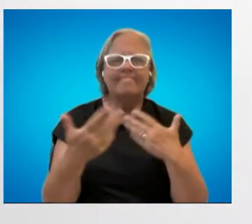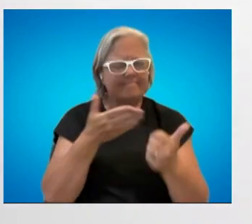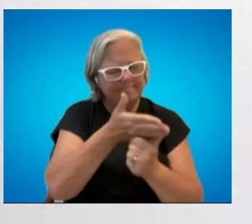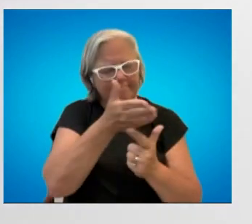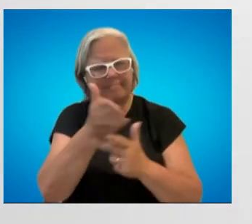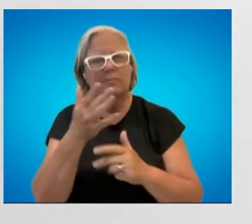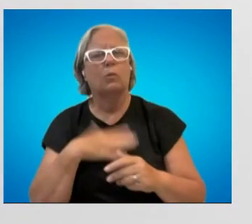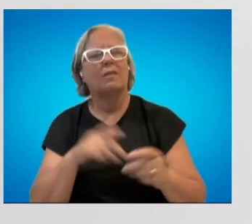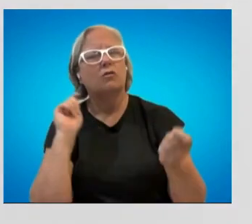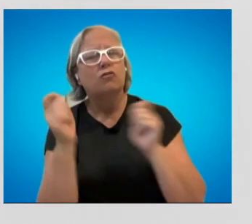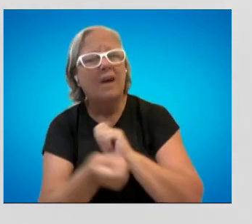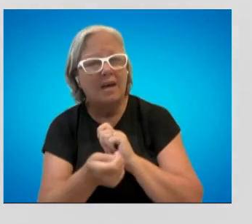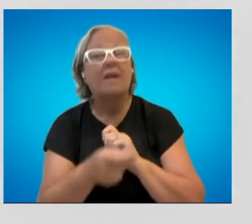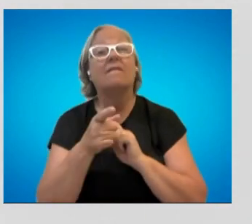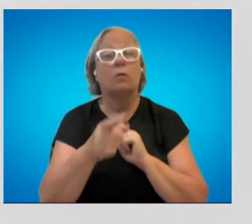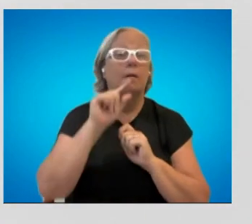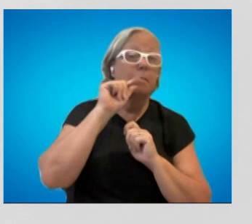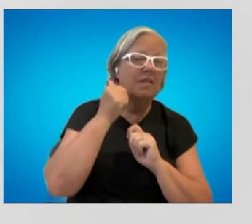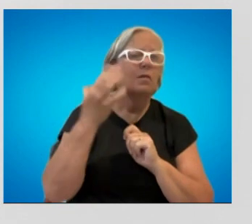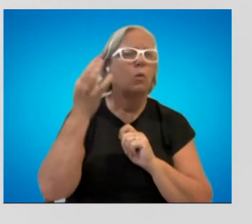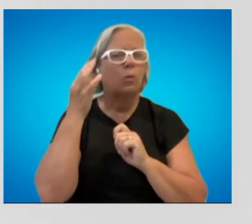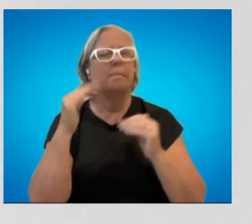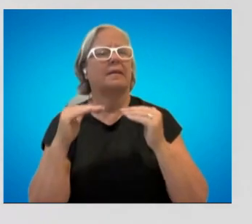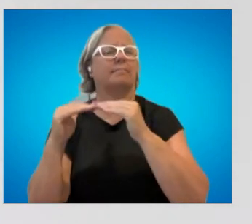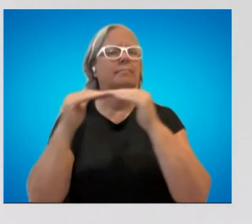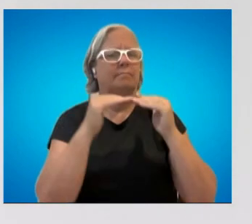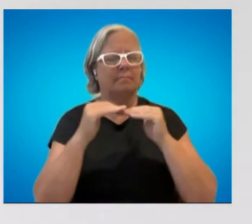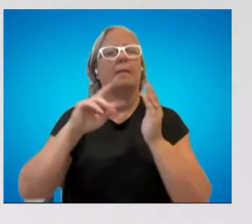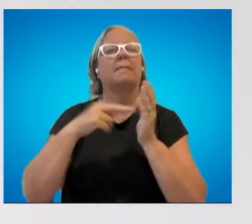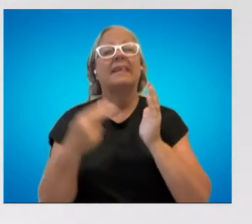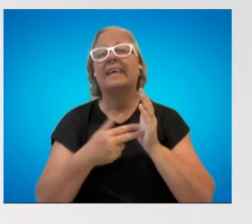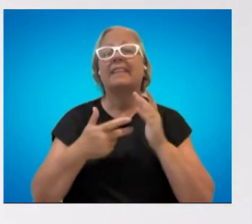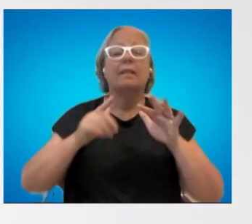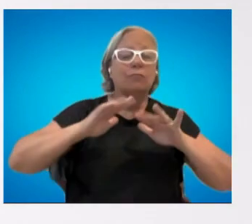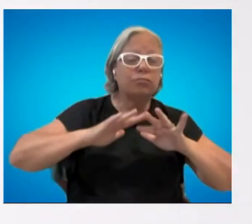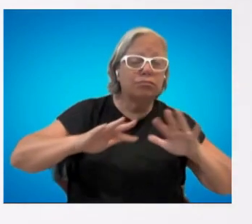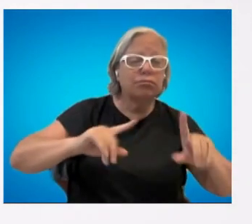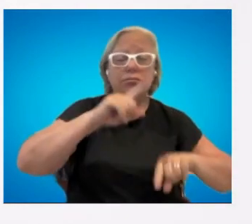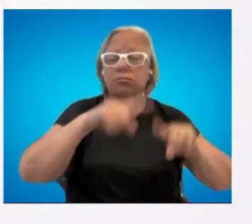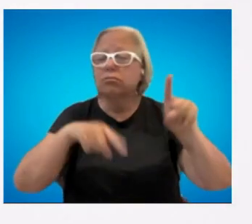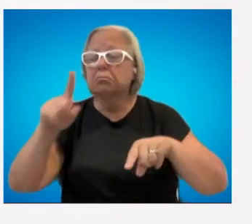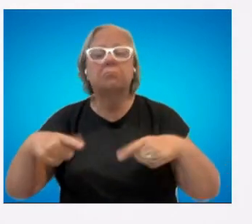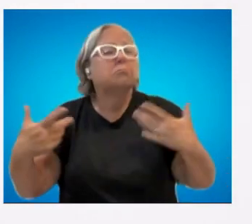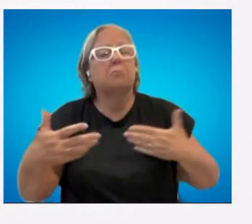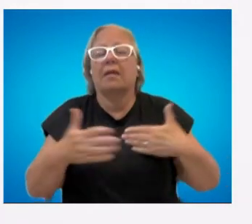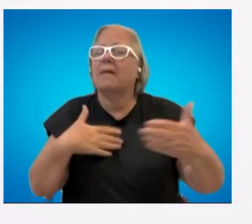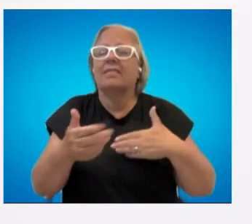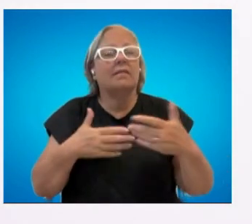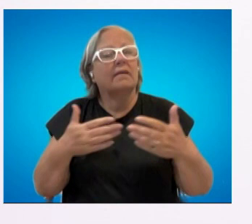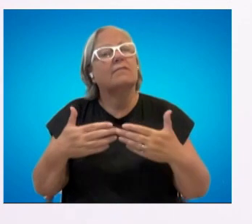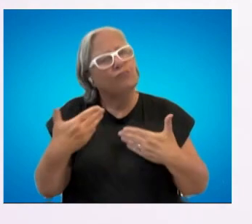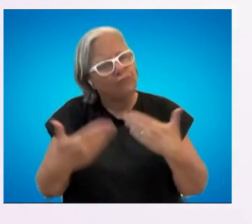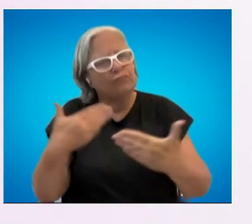can prosper in all their diversity and throughout their lives. And as we know, care is a fundamental aspect